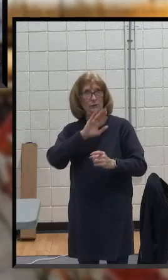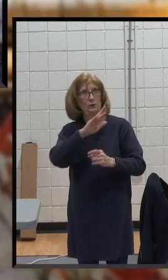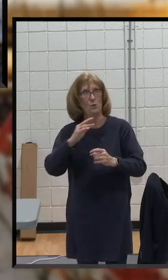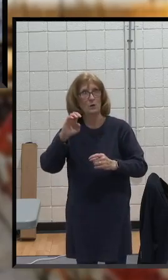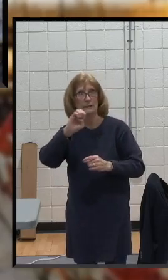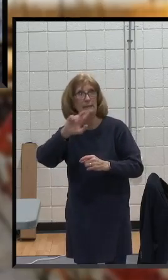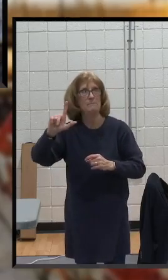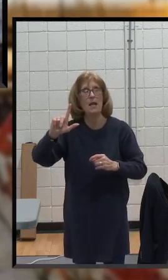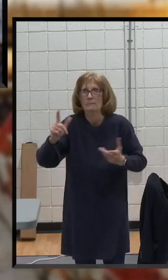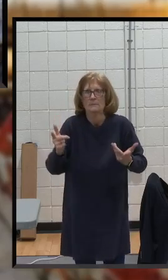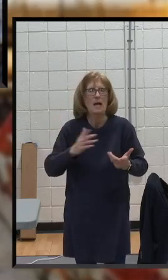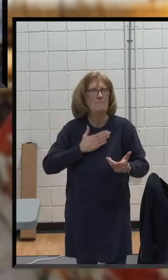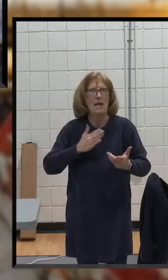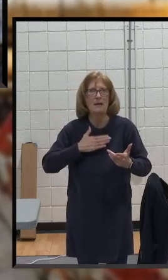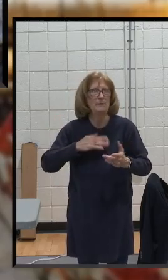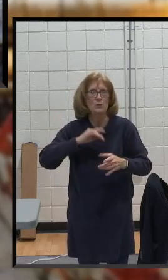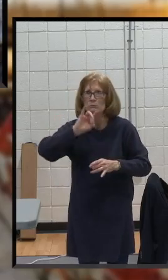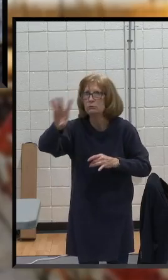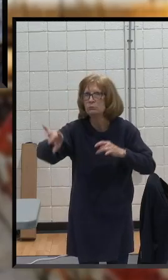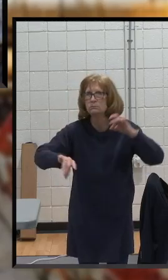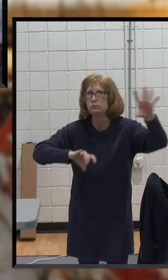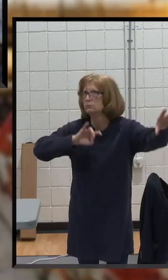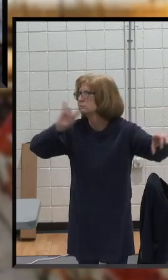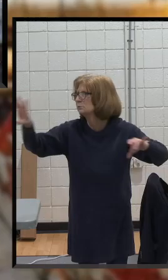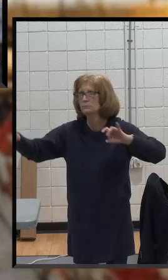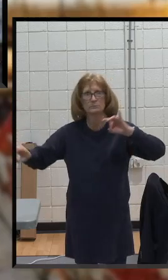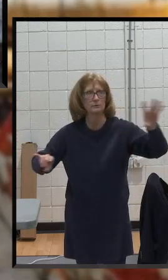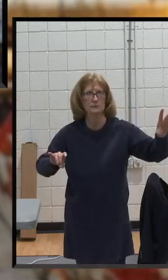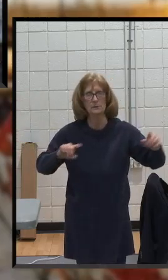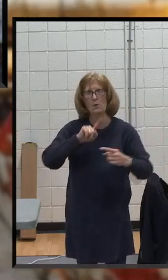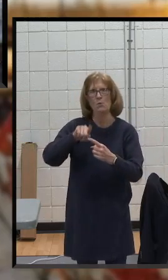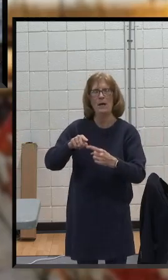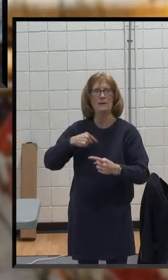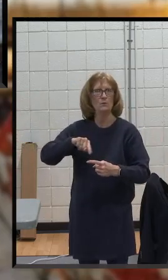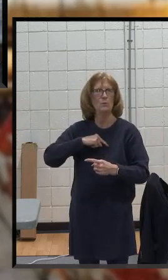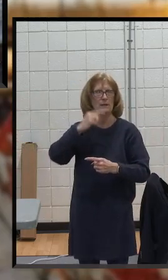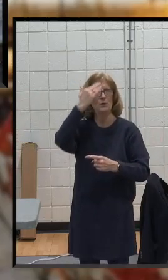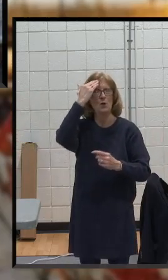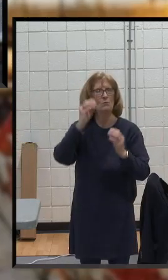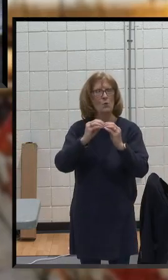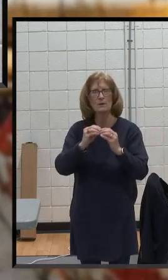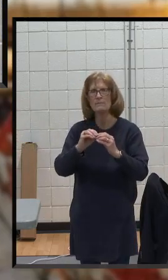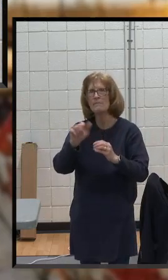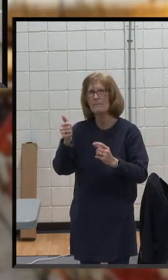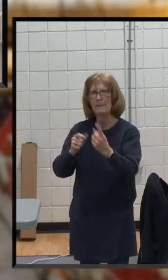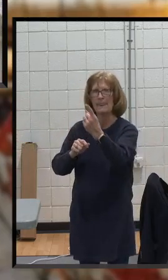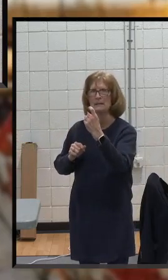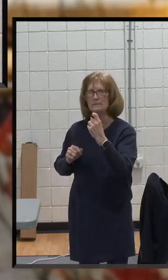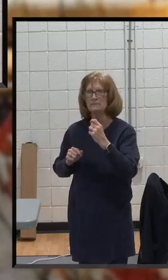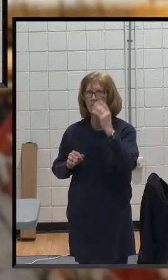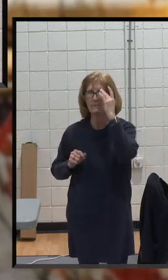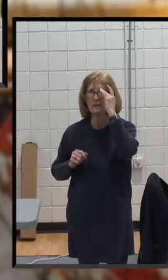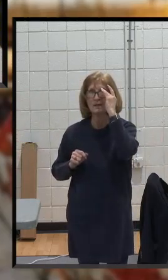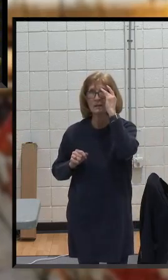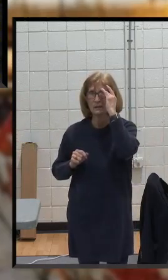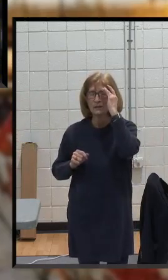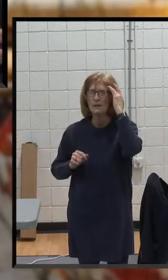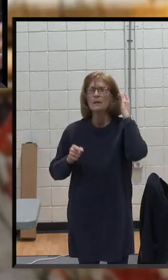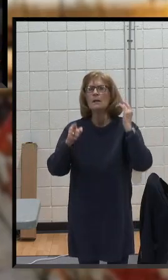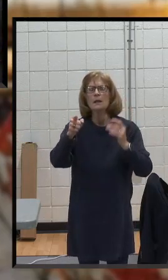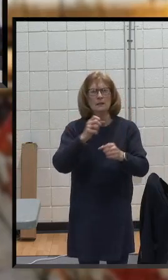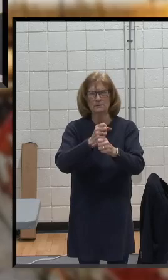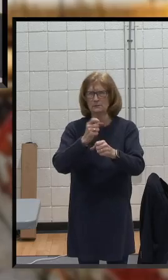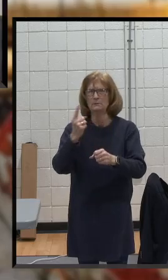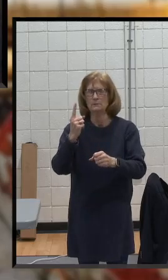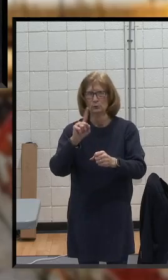be happy to connect with you, and then we can stay in touch about as we find out more. There's a question back here. Years ago, when